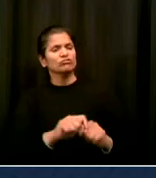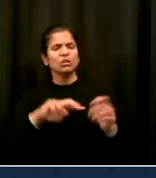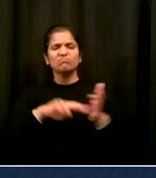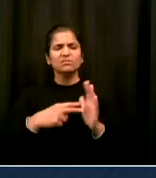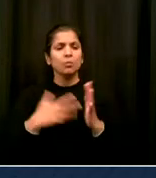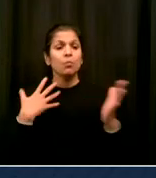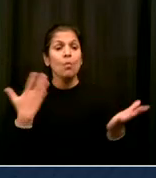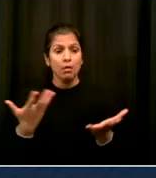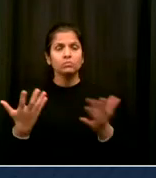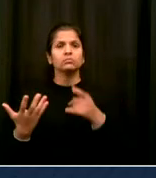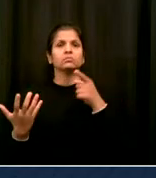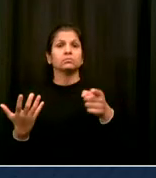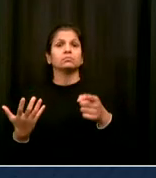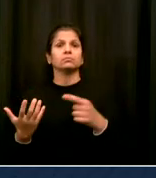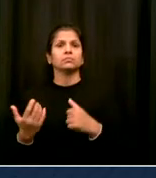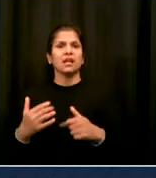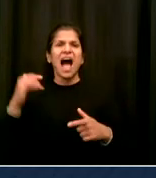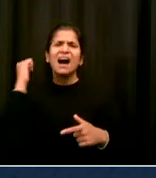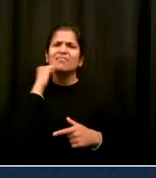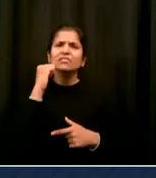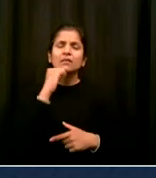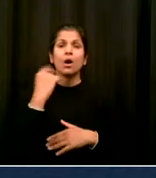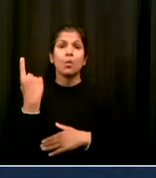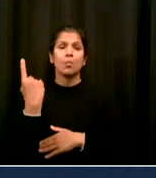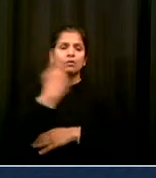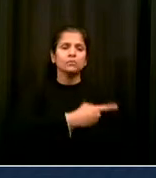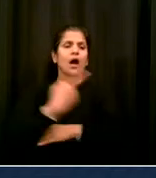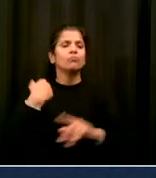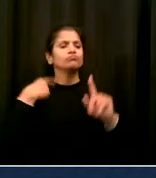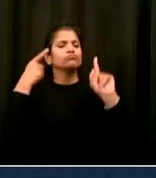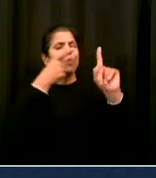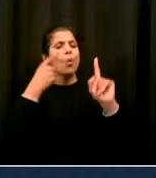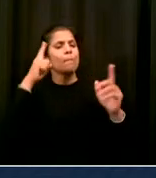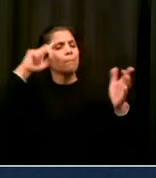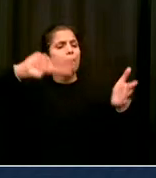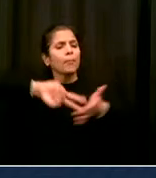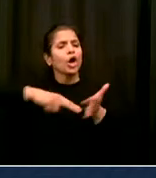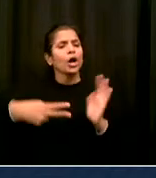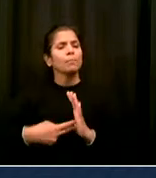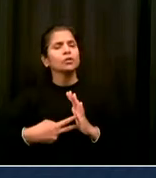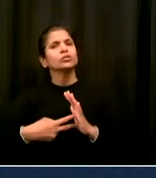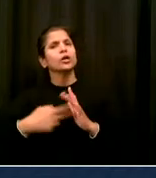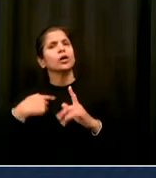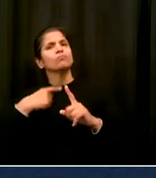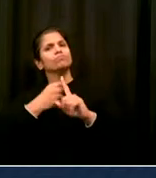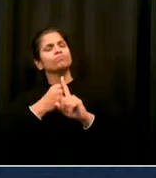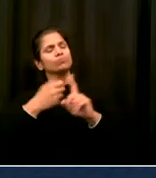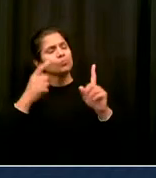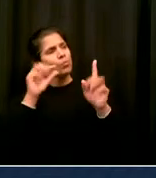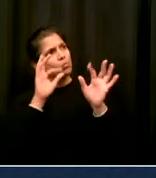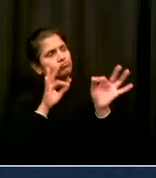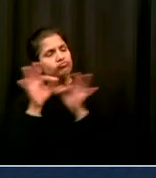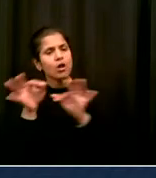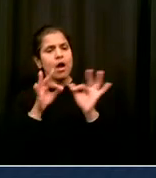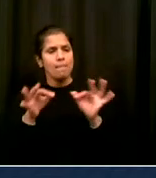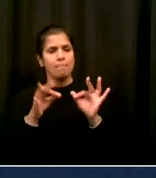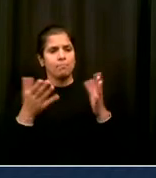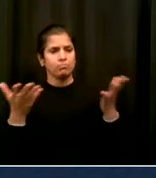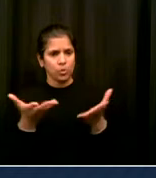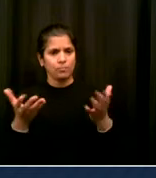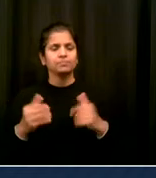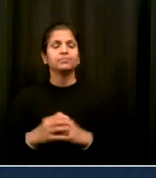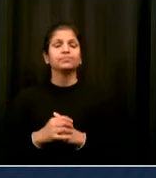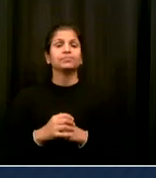and that means creativity. And I want to celebrate the creativity of New Yorkers, the resourcefulness,